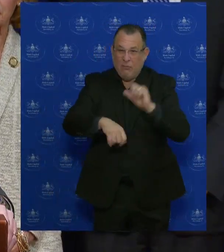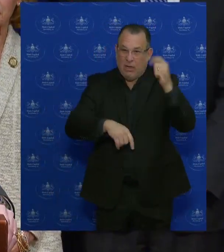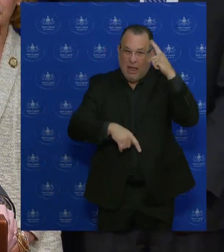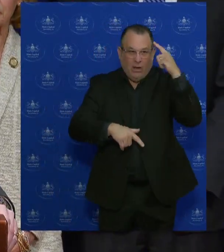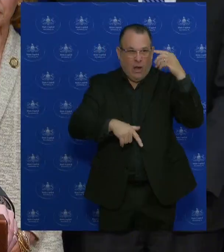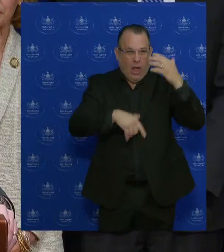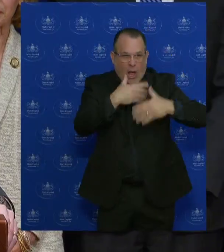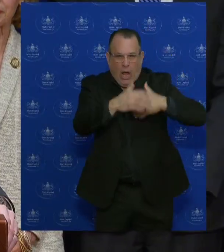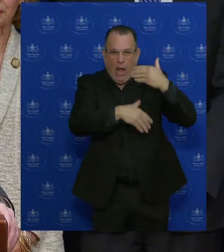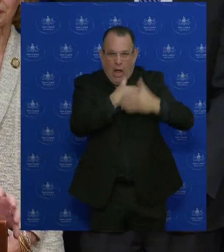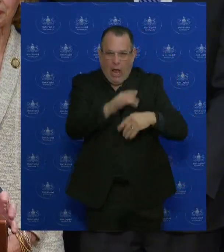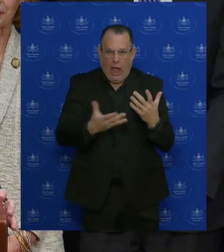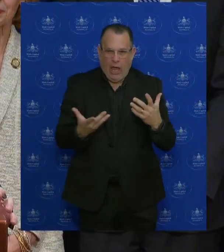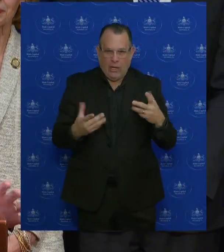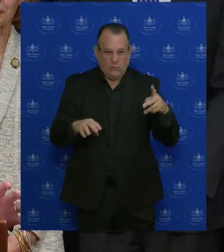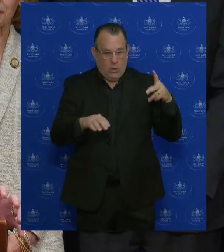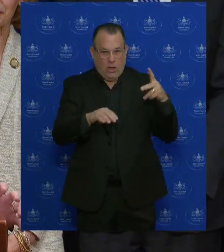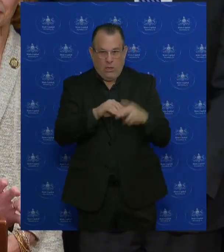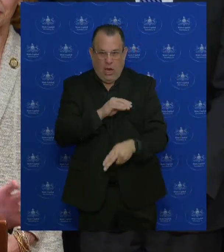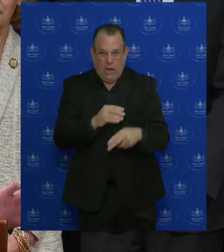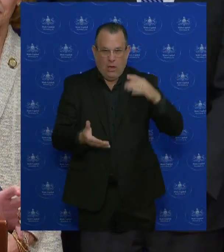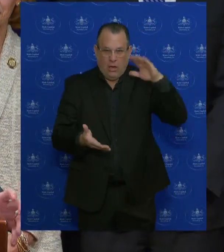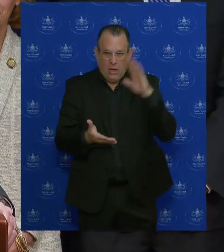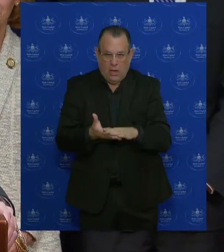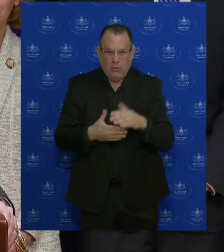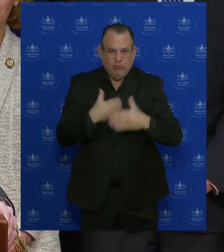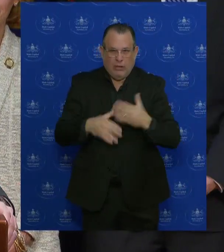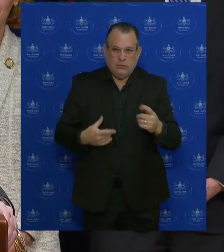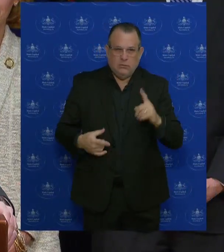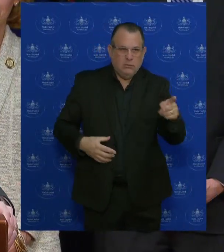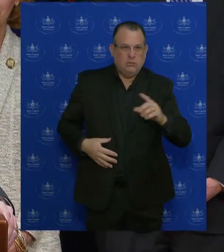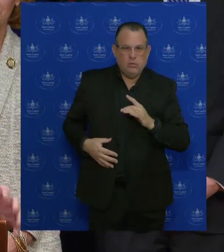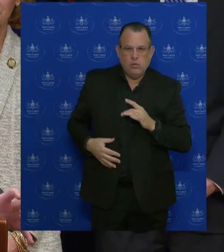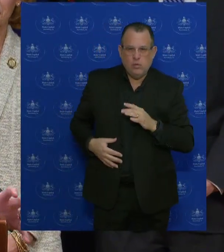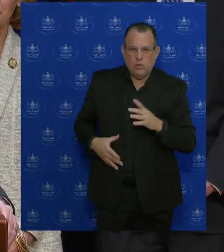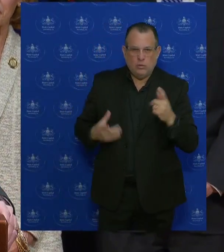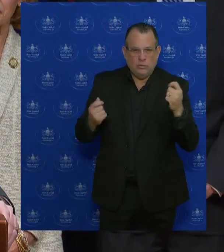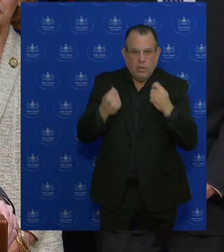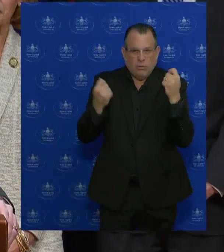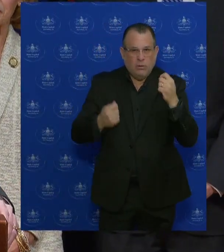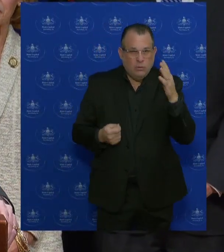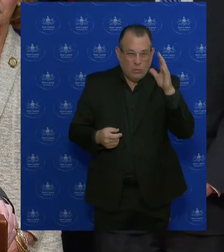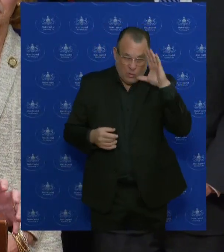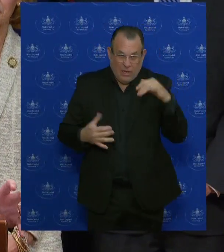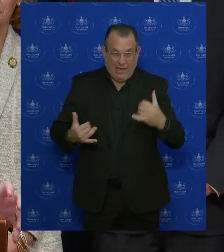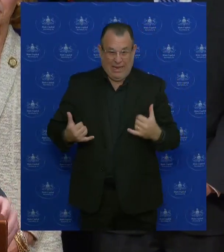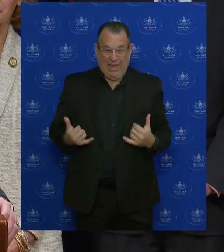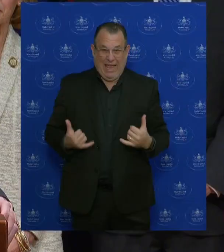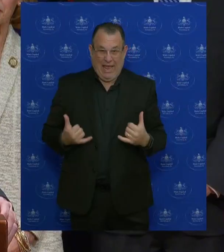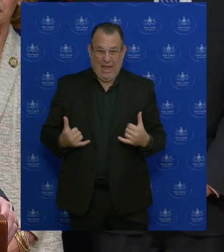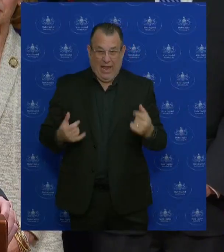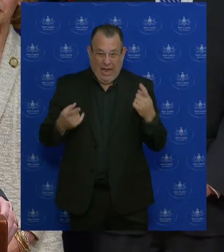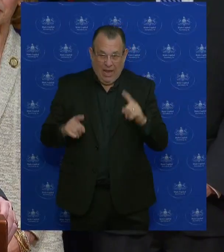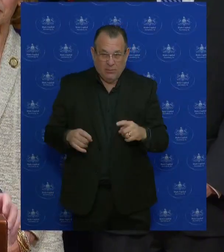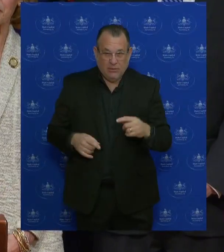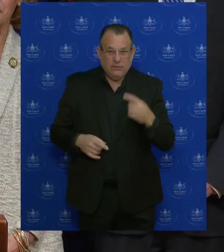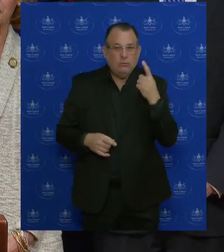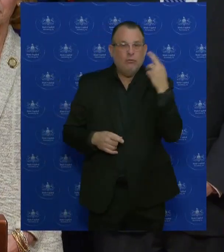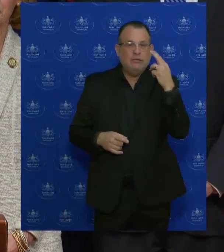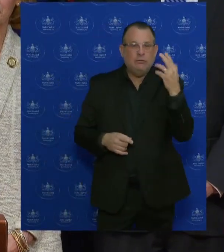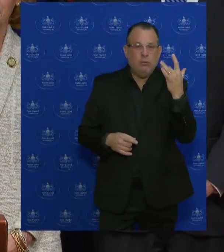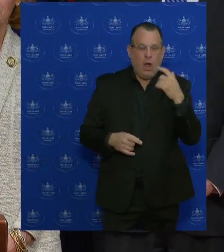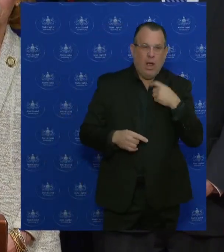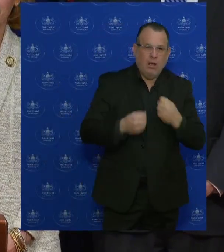is a reason to celebrate. Knowing a day like today was possible is one of the driving forces for me becoming the House sponsor for Money